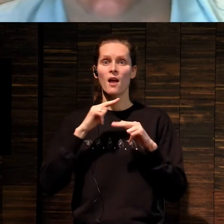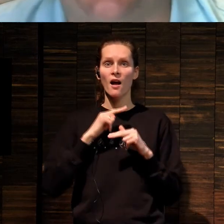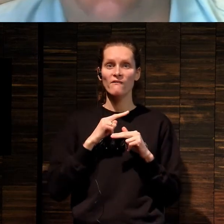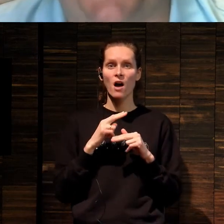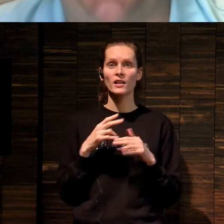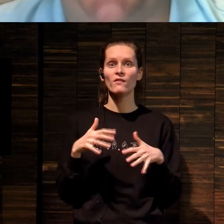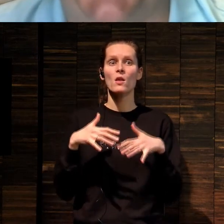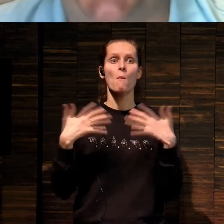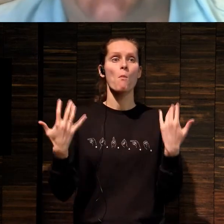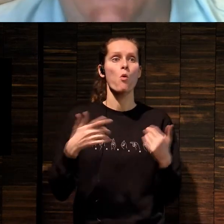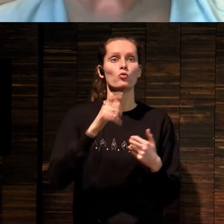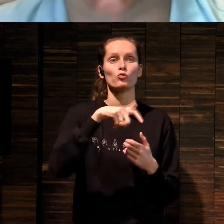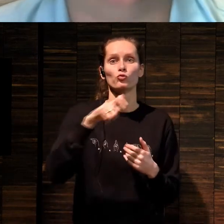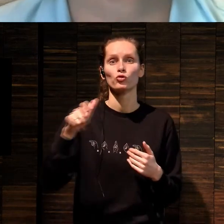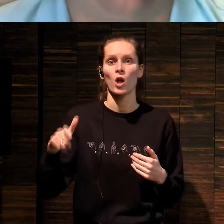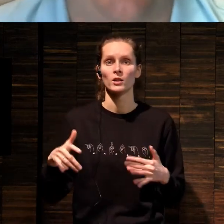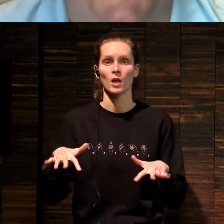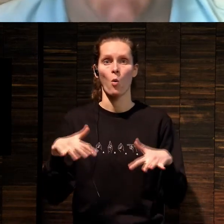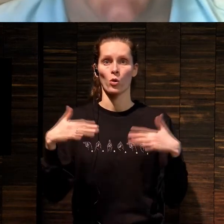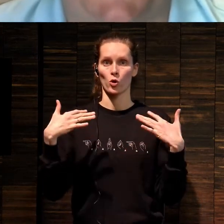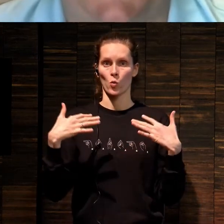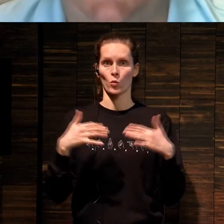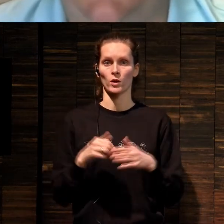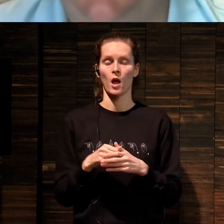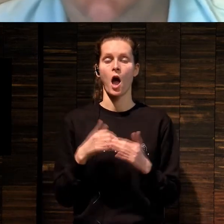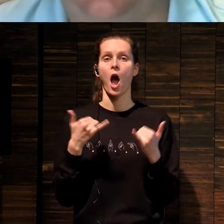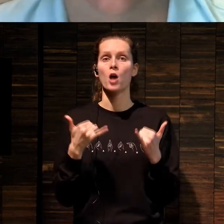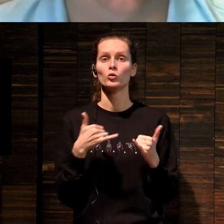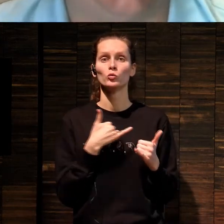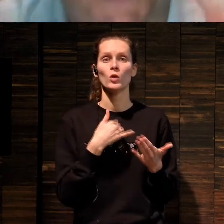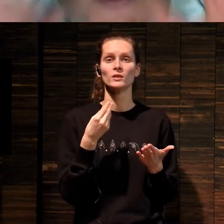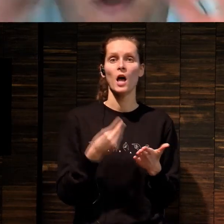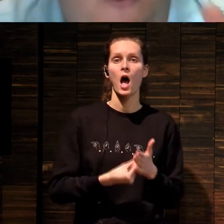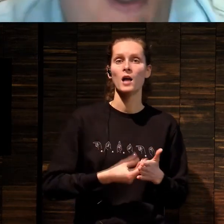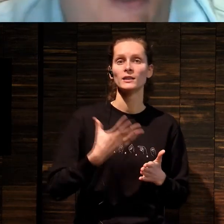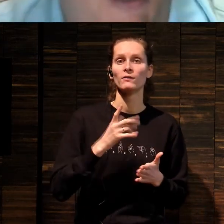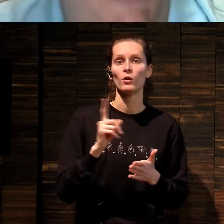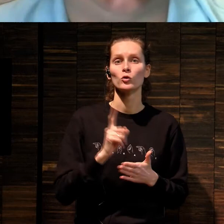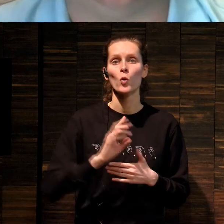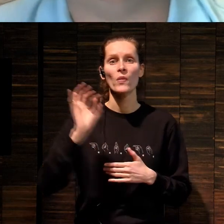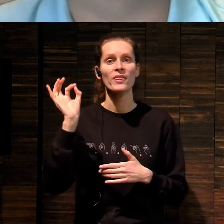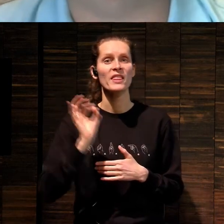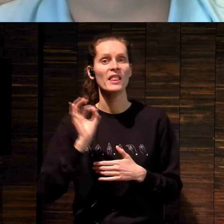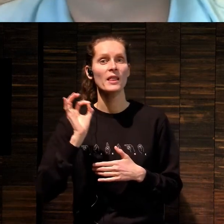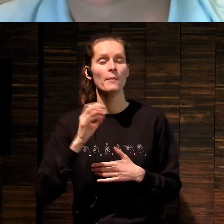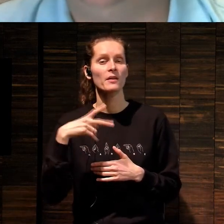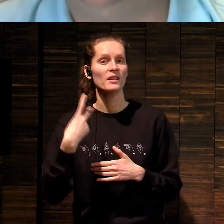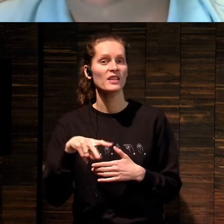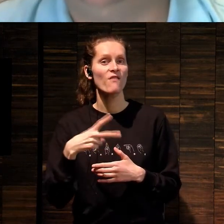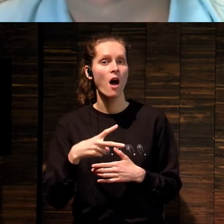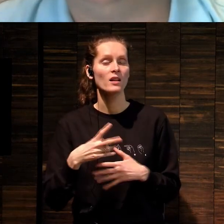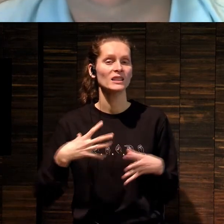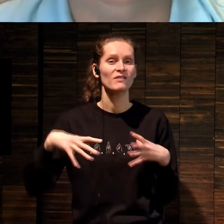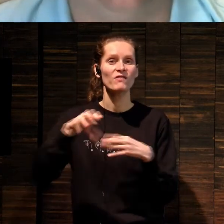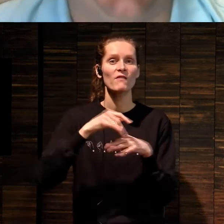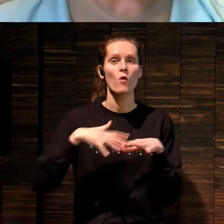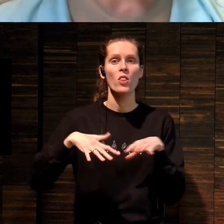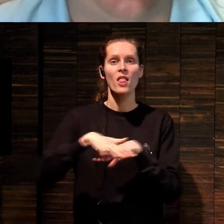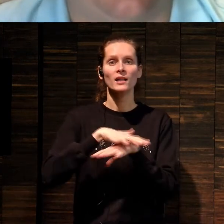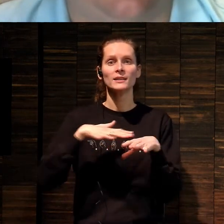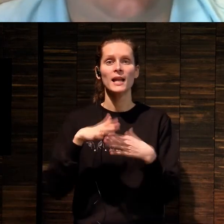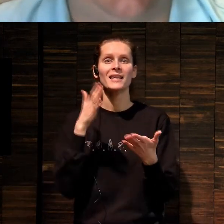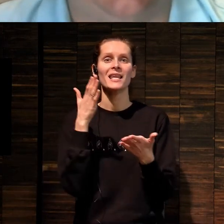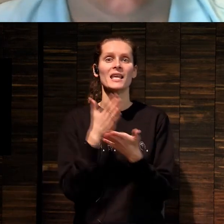20% of the population has some form of disability, even if it's just eyeglasses or color